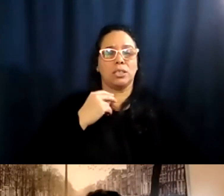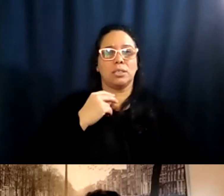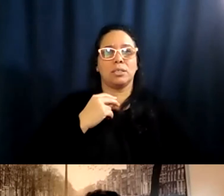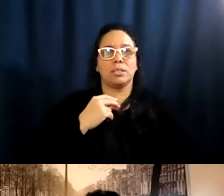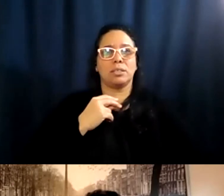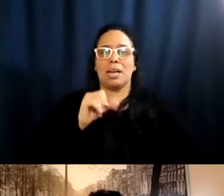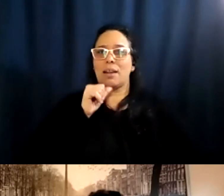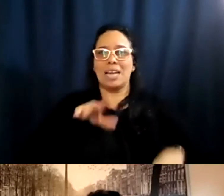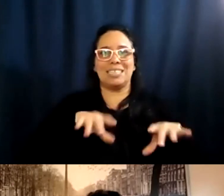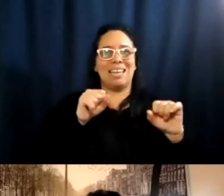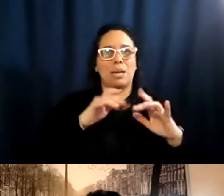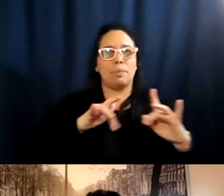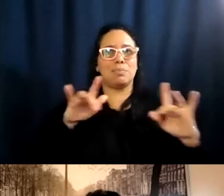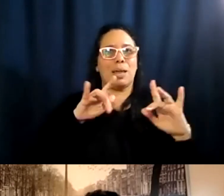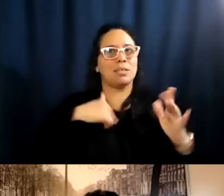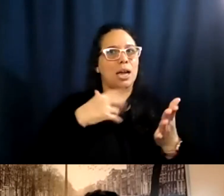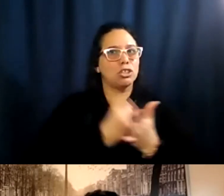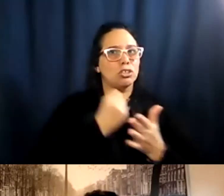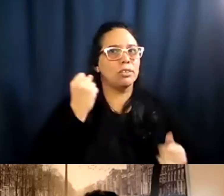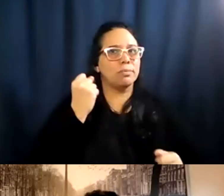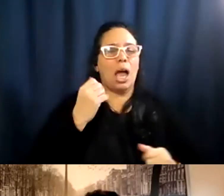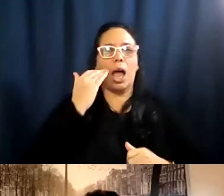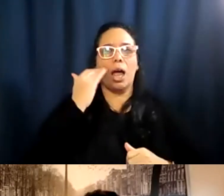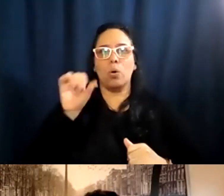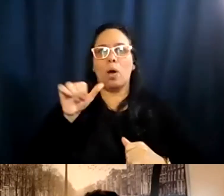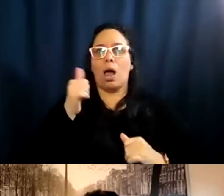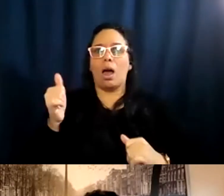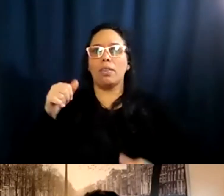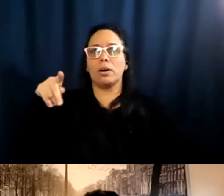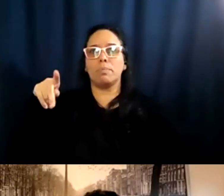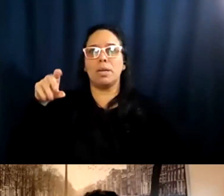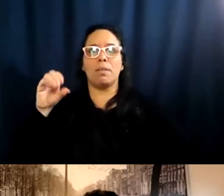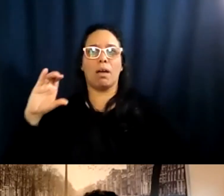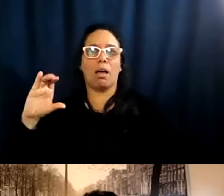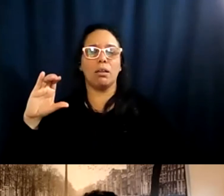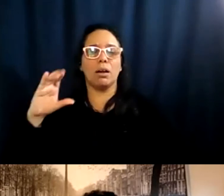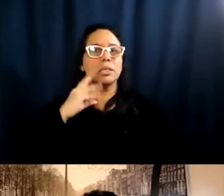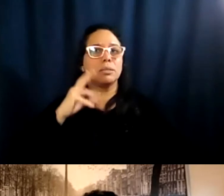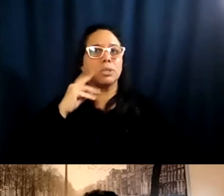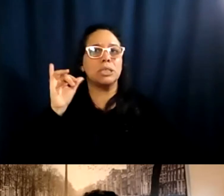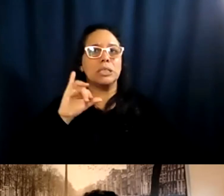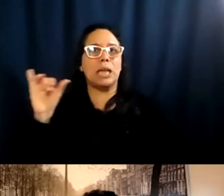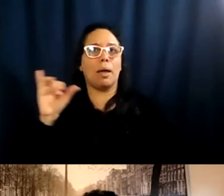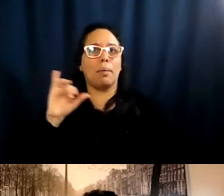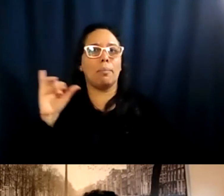that I deserve. And I know that so many other people of color experience the same thing. So going off of what was said about, you know,